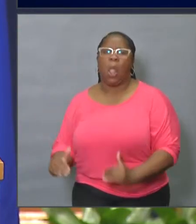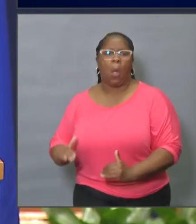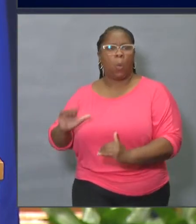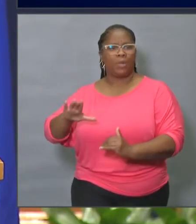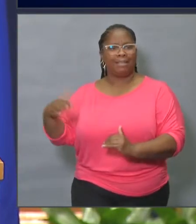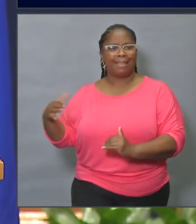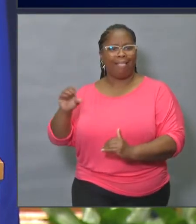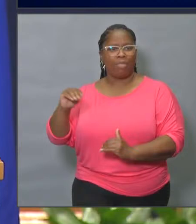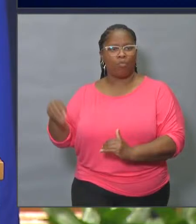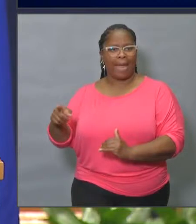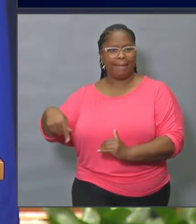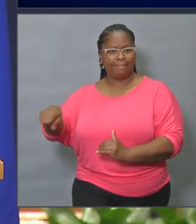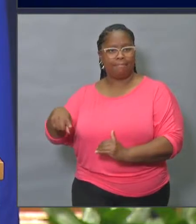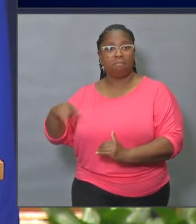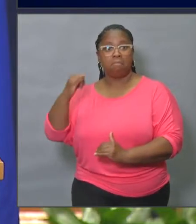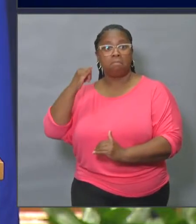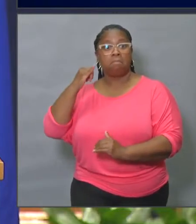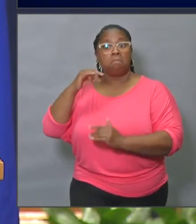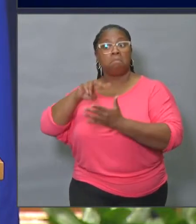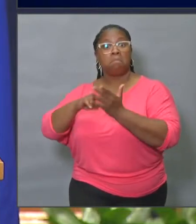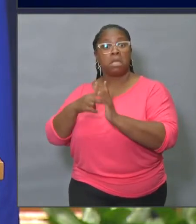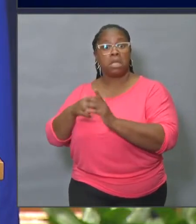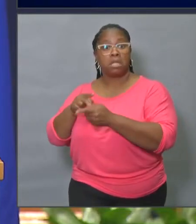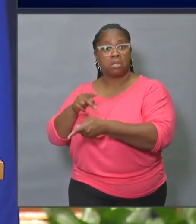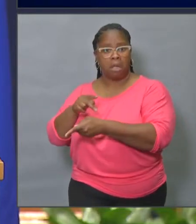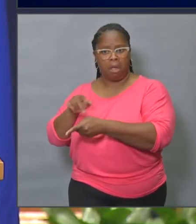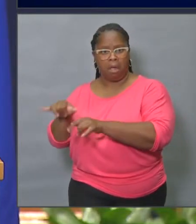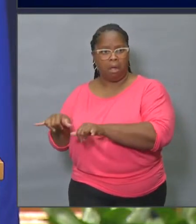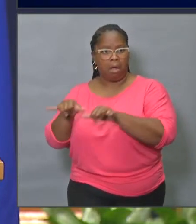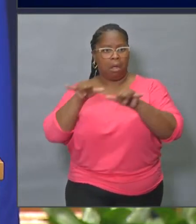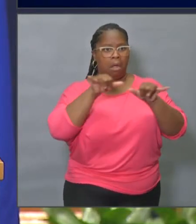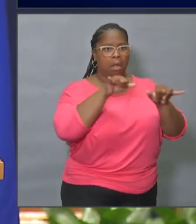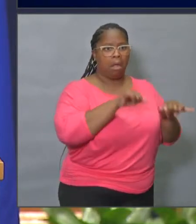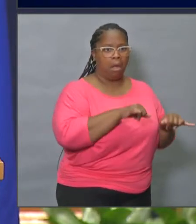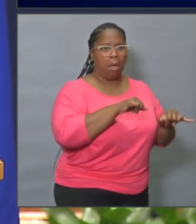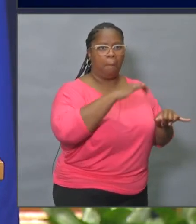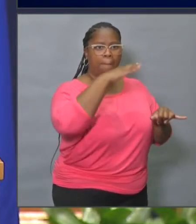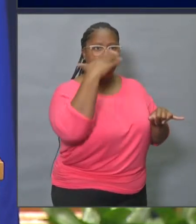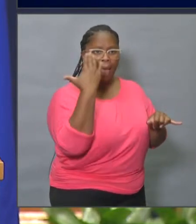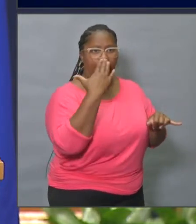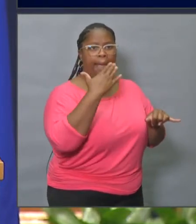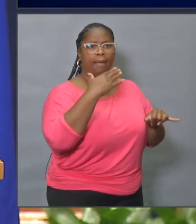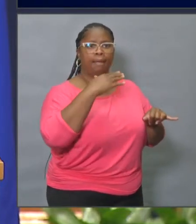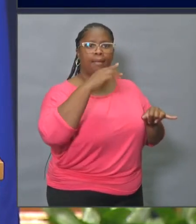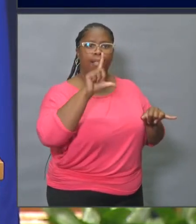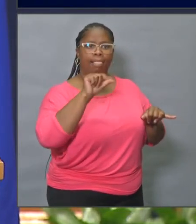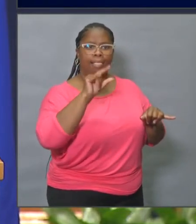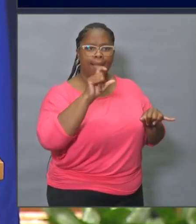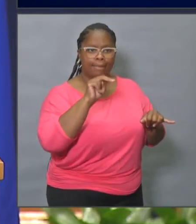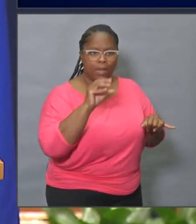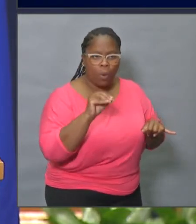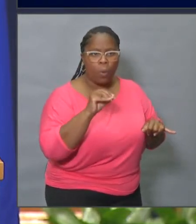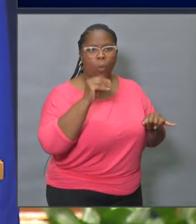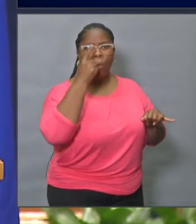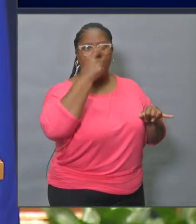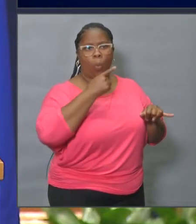rate, we would have 754 fewer deaths. This means that there